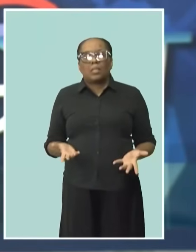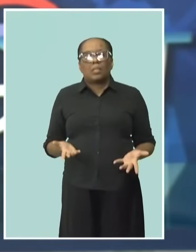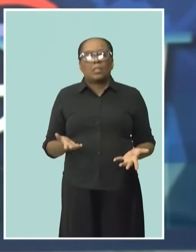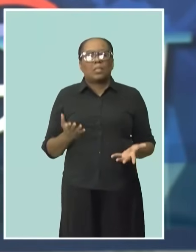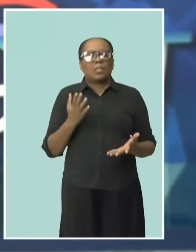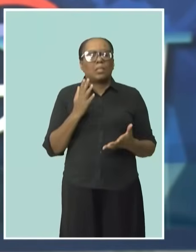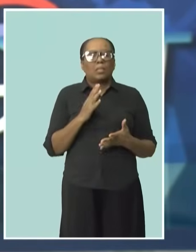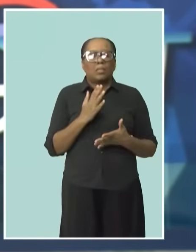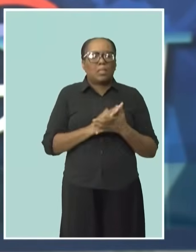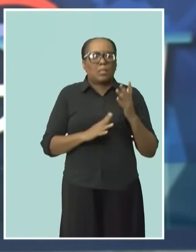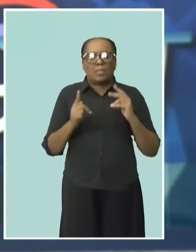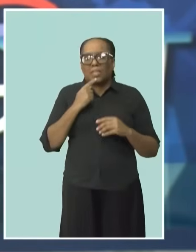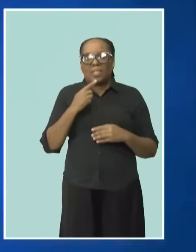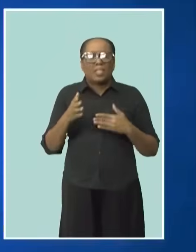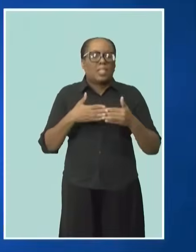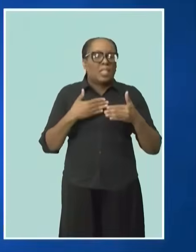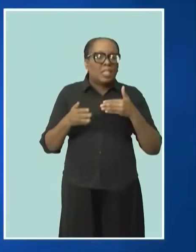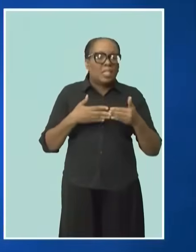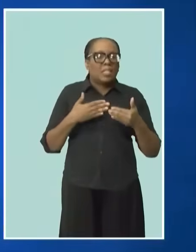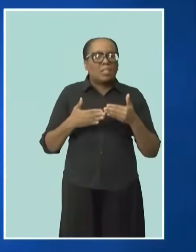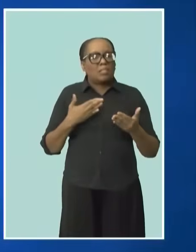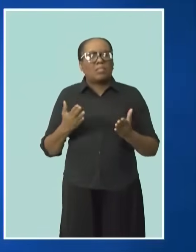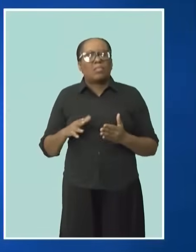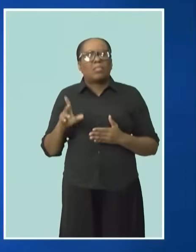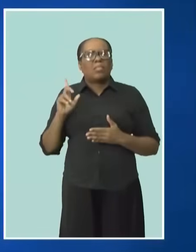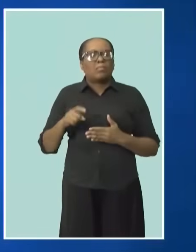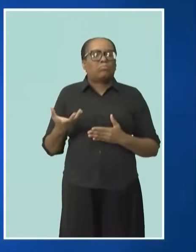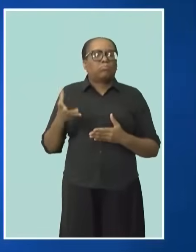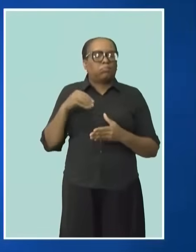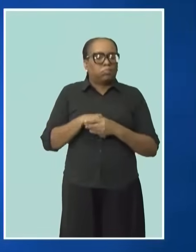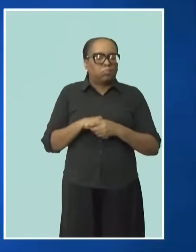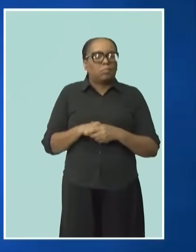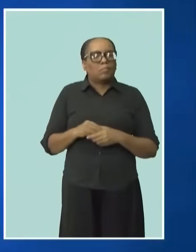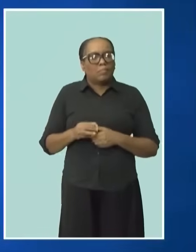say everyone, no matter their rank, should be part of the move.